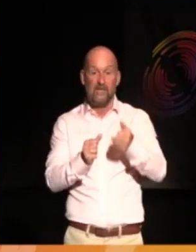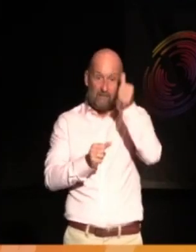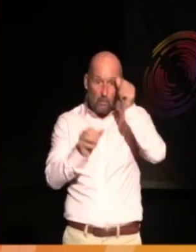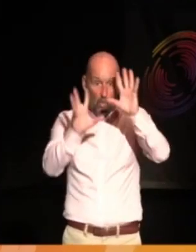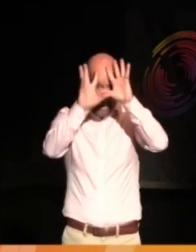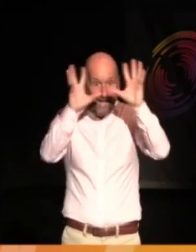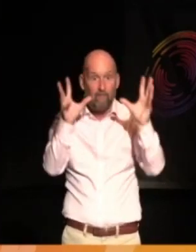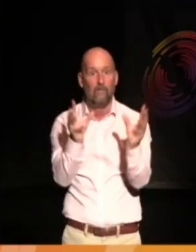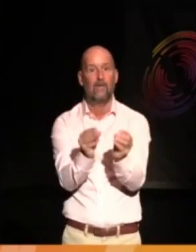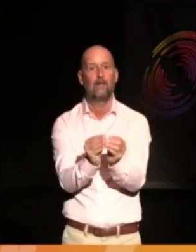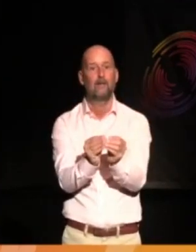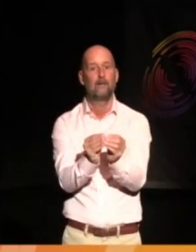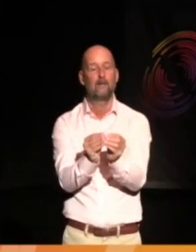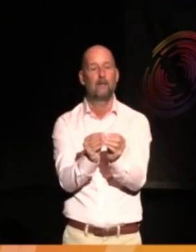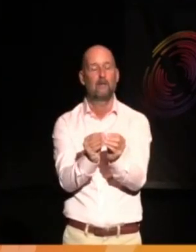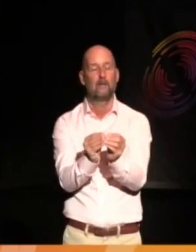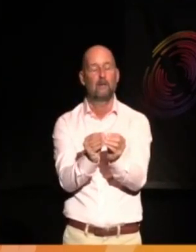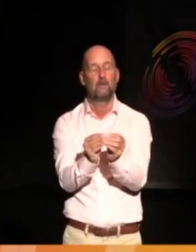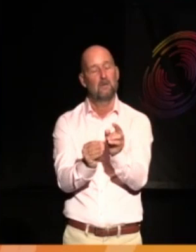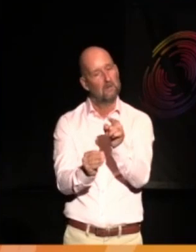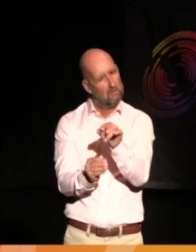then maybe you're dead.